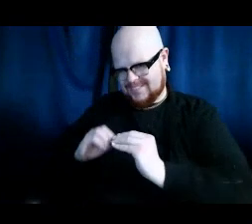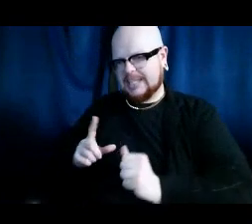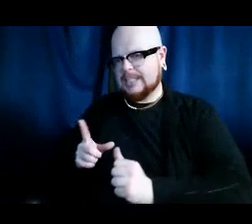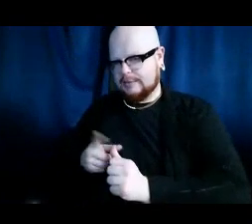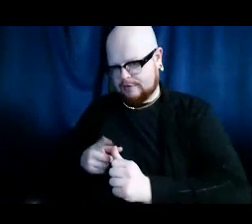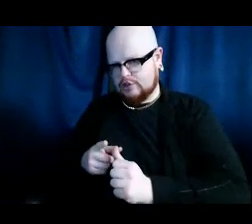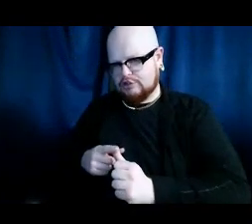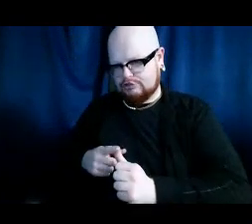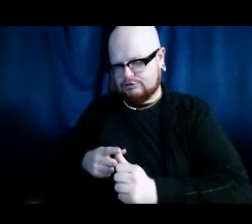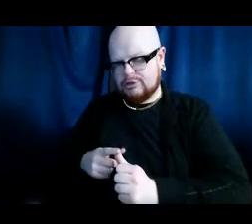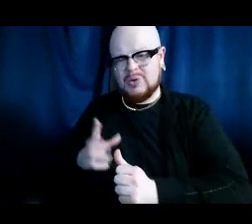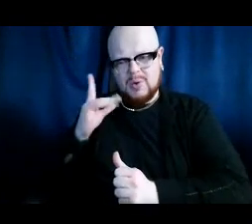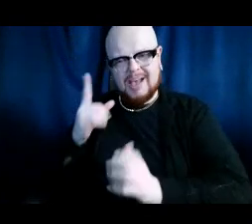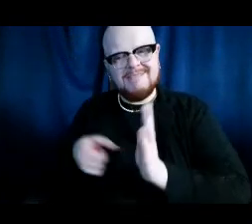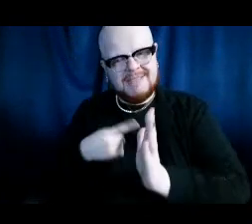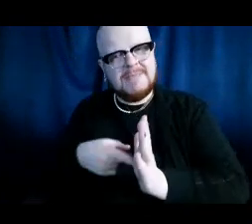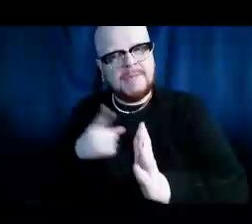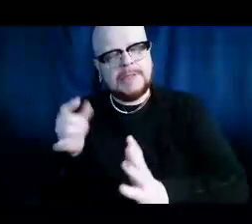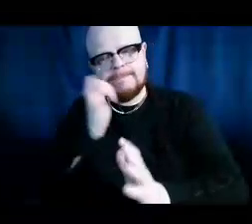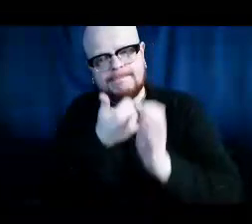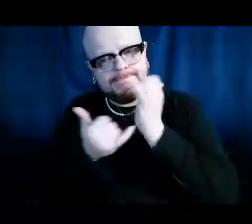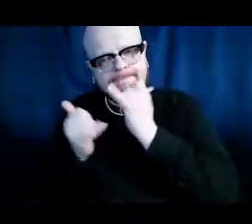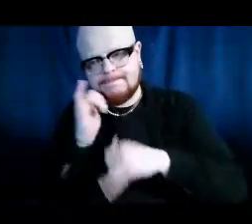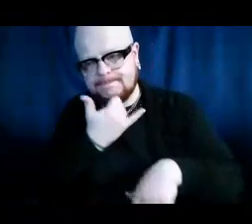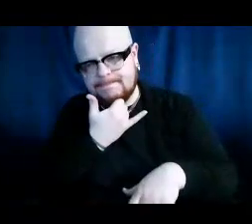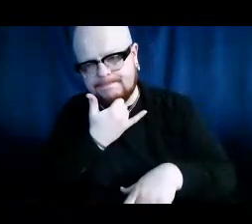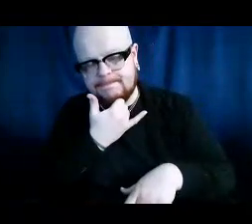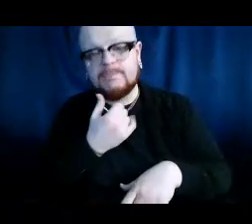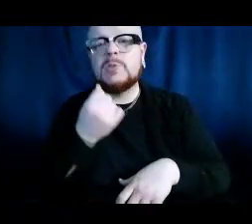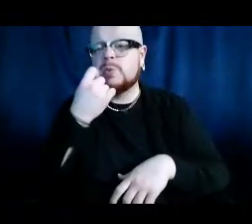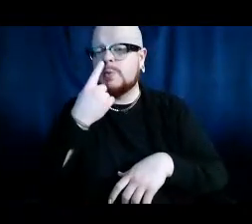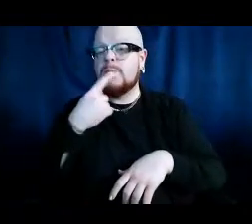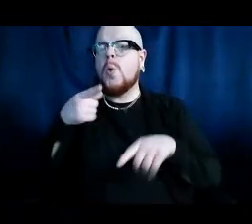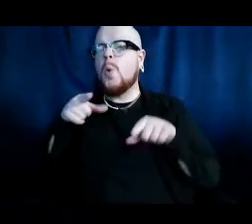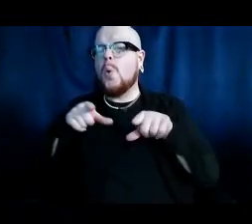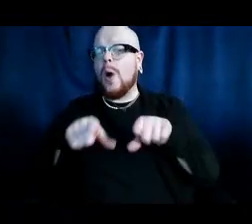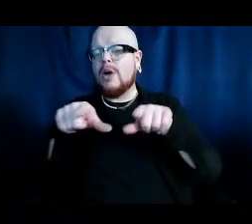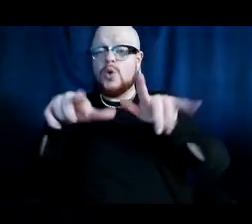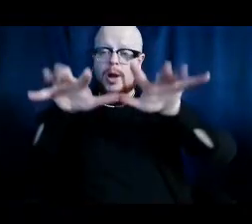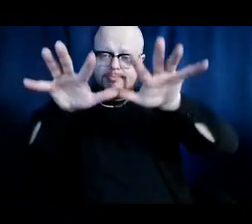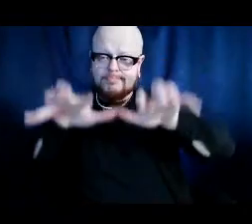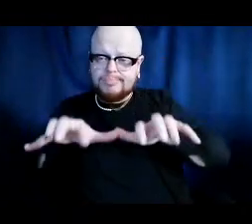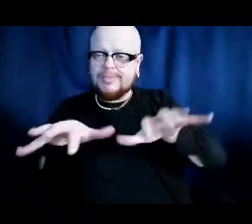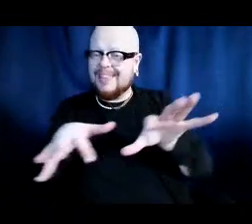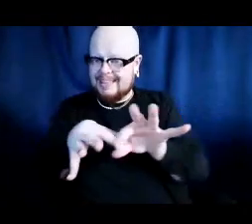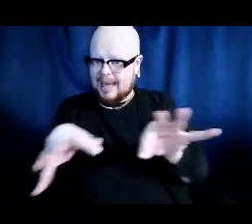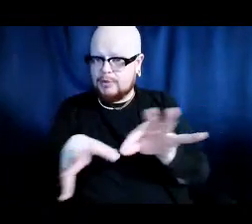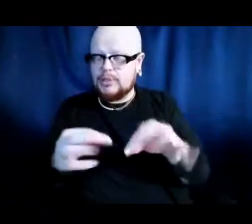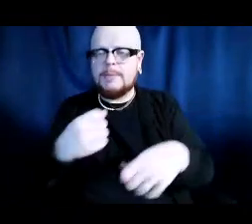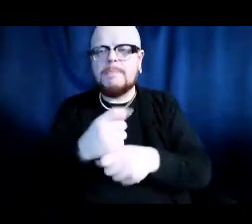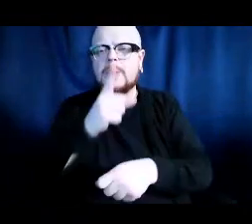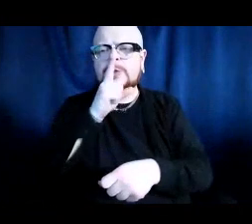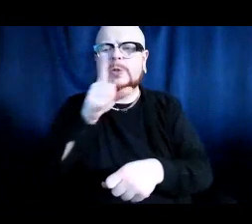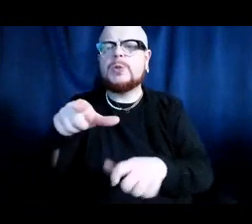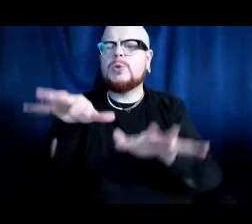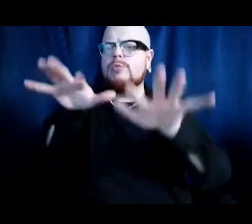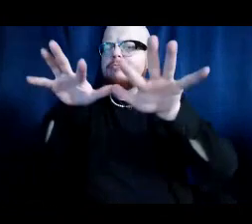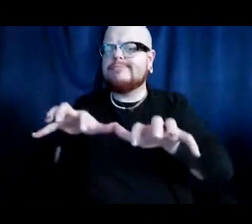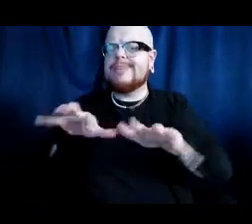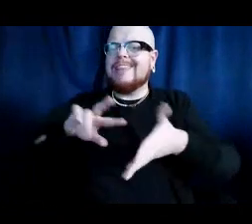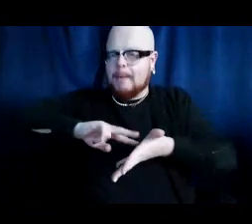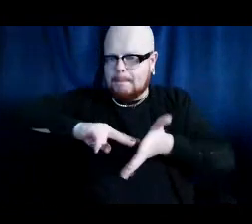the meaning and intent of what is being captioned to provide equal access to the information. This